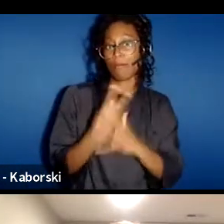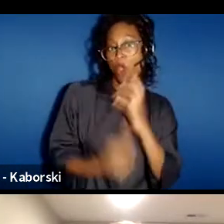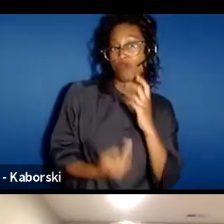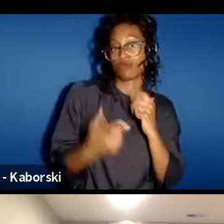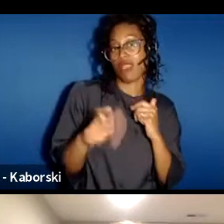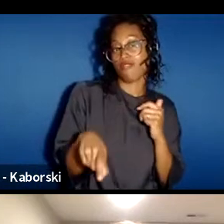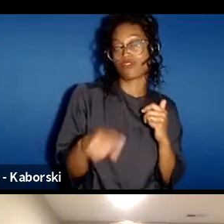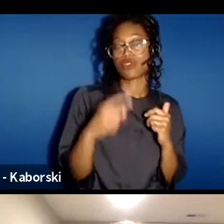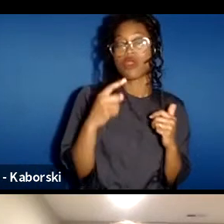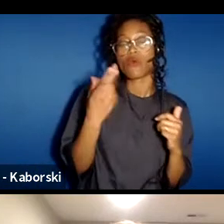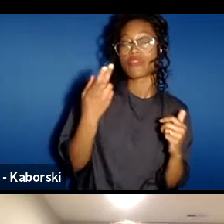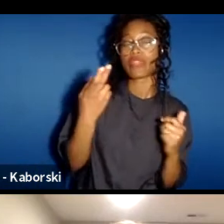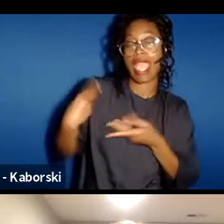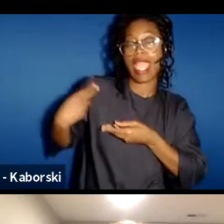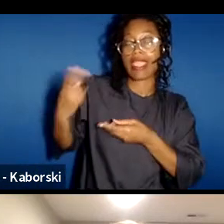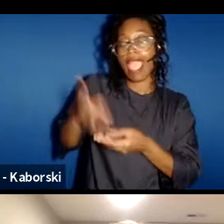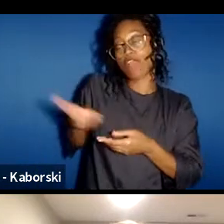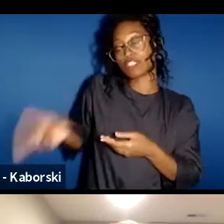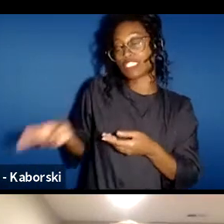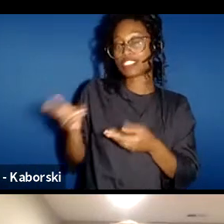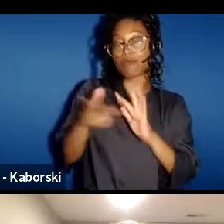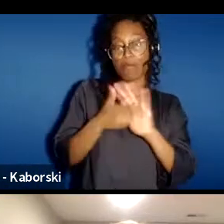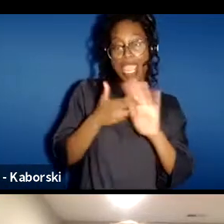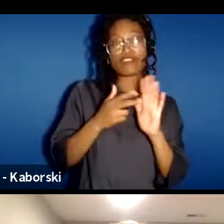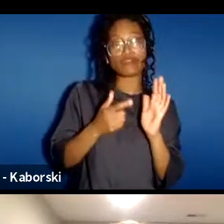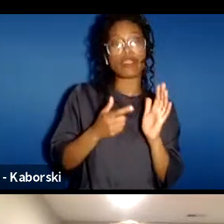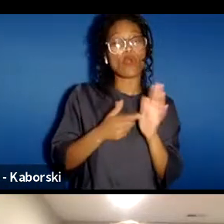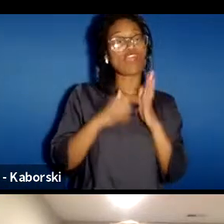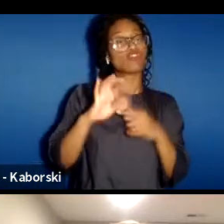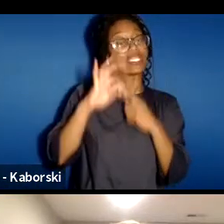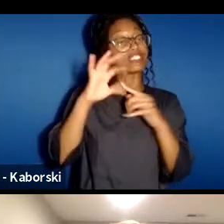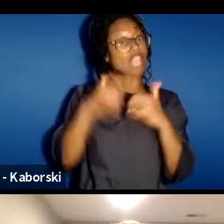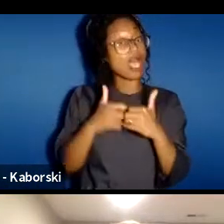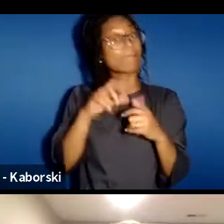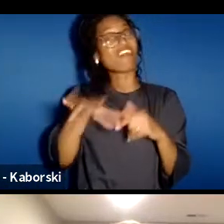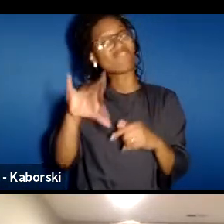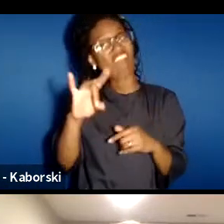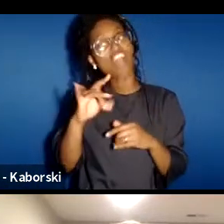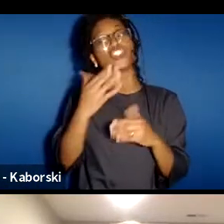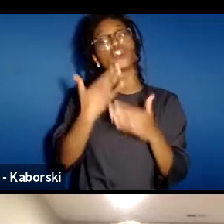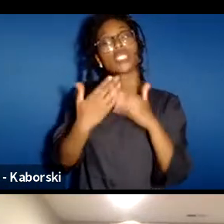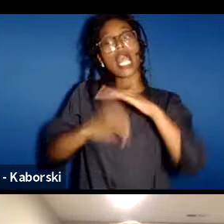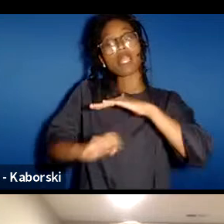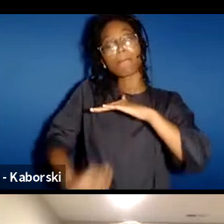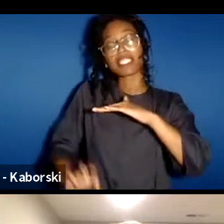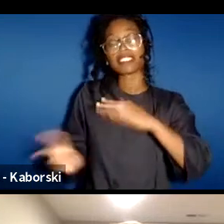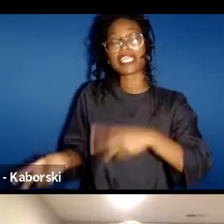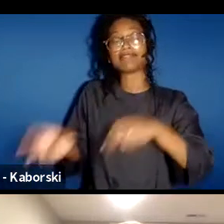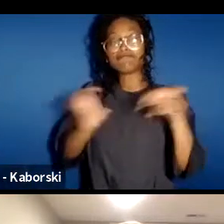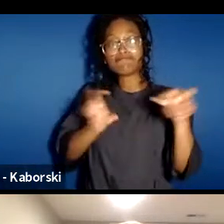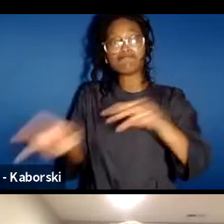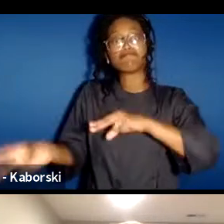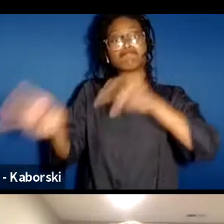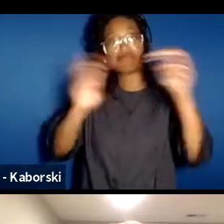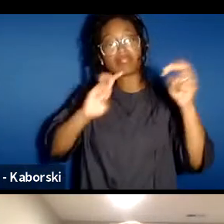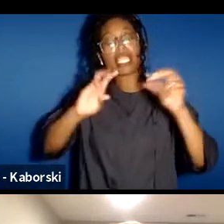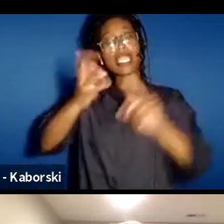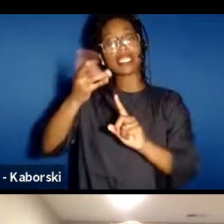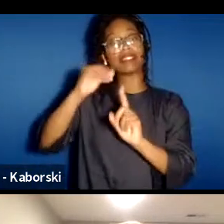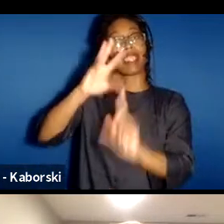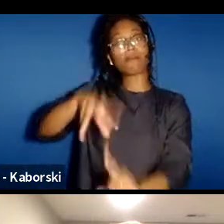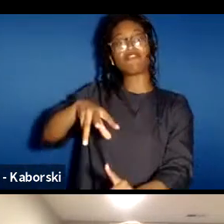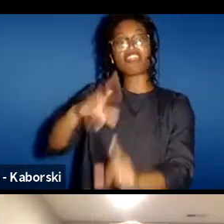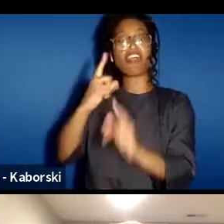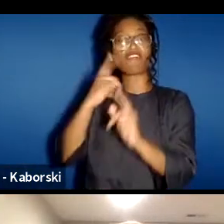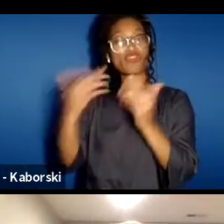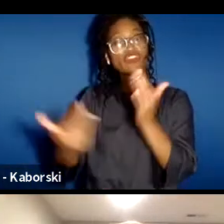of force you to find those iconic elements and amplify them and keep that being the fresh thing that attracts new drinkers.